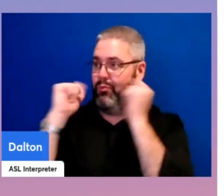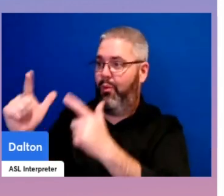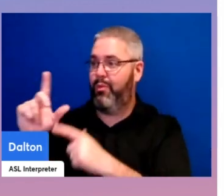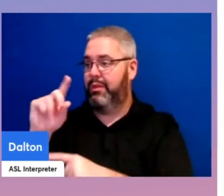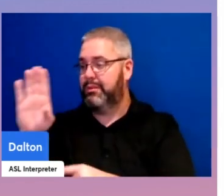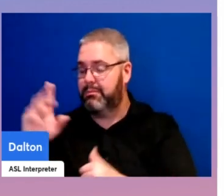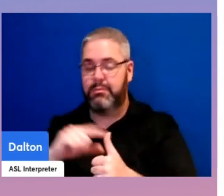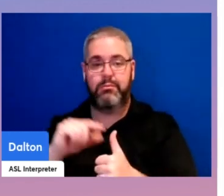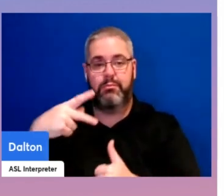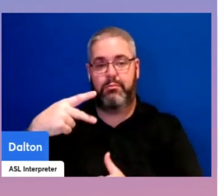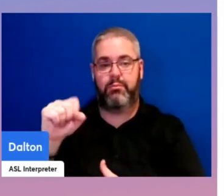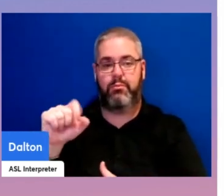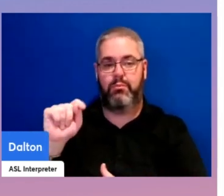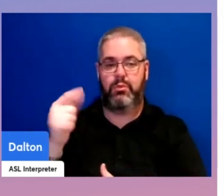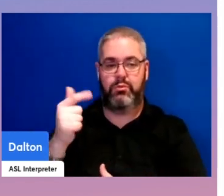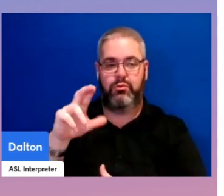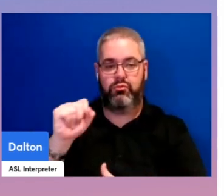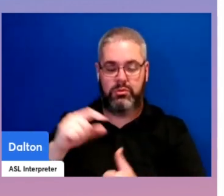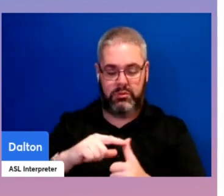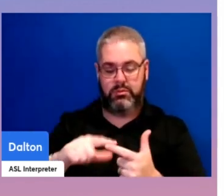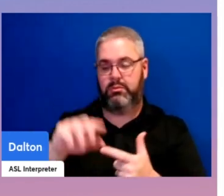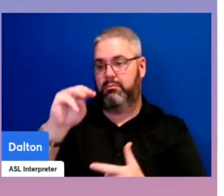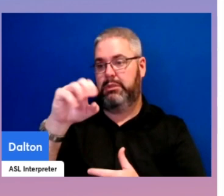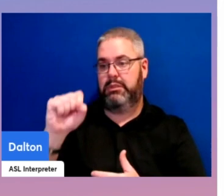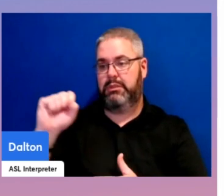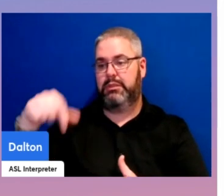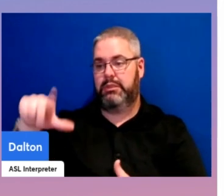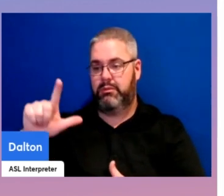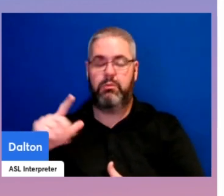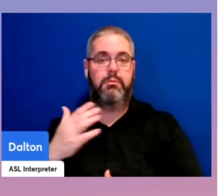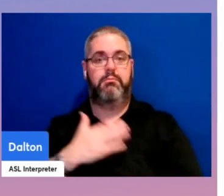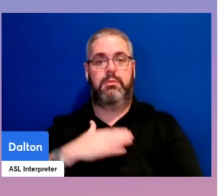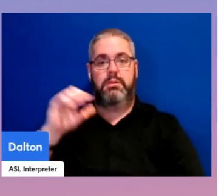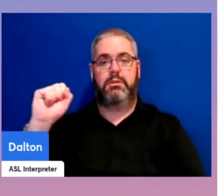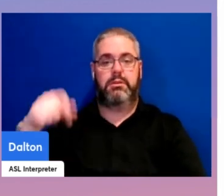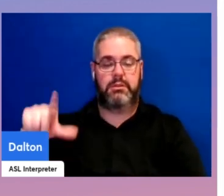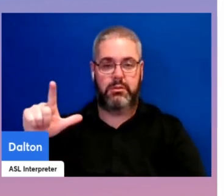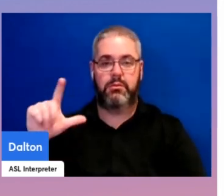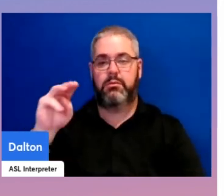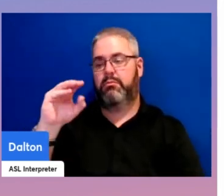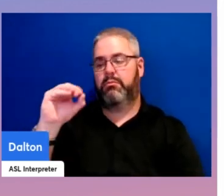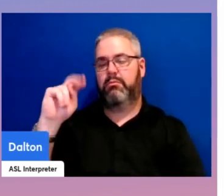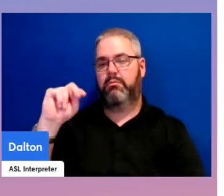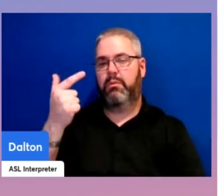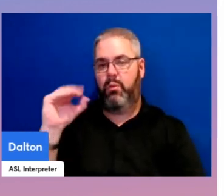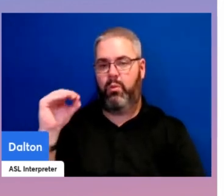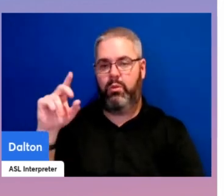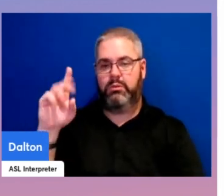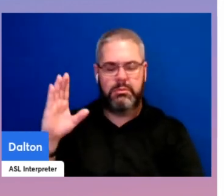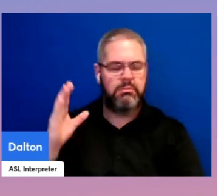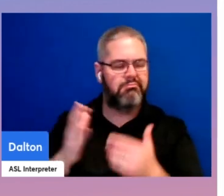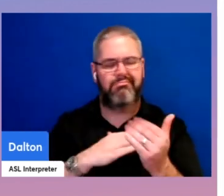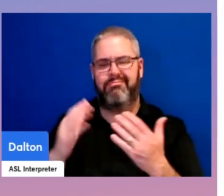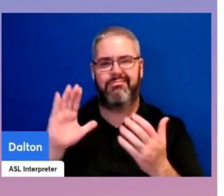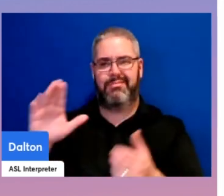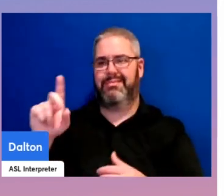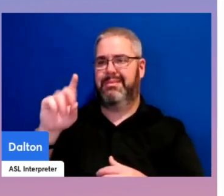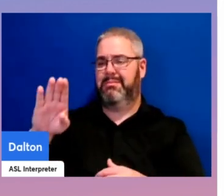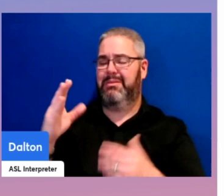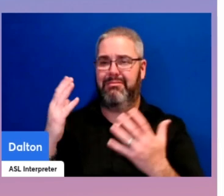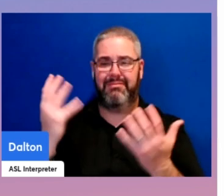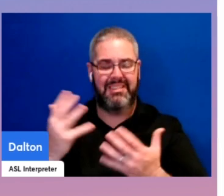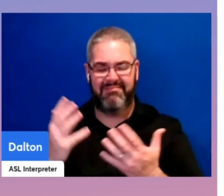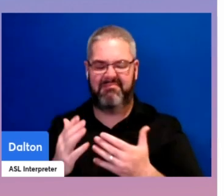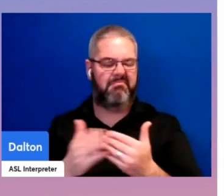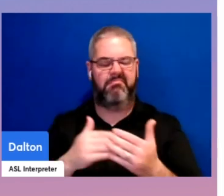whether it's Microsoft SQL, MySQL, MongoDB, whatever the database is, we want to make sure,